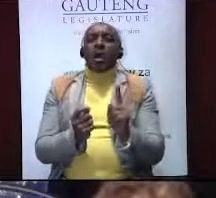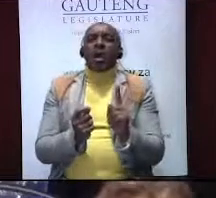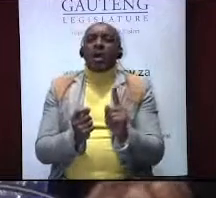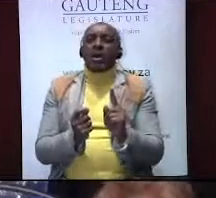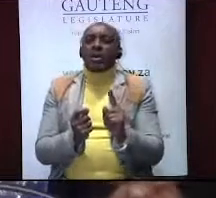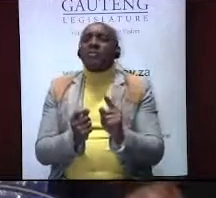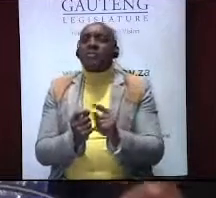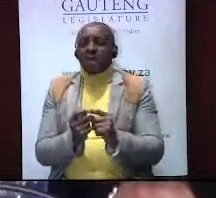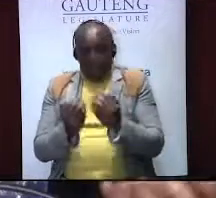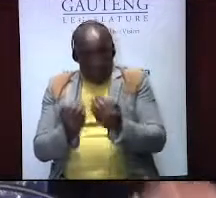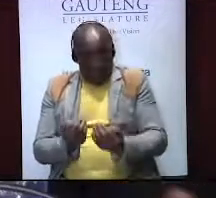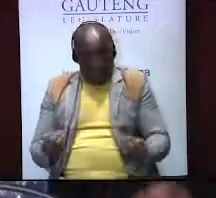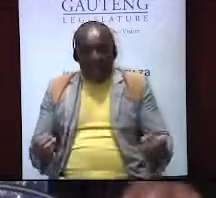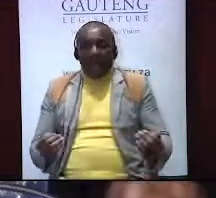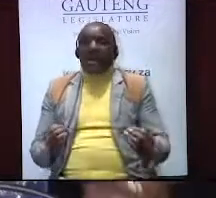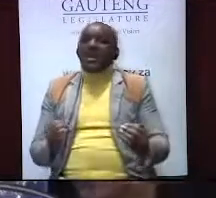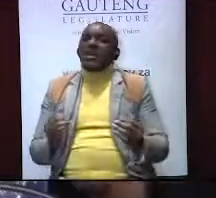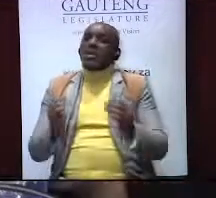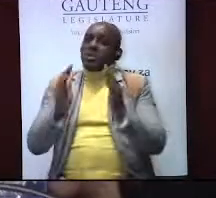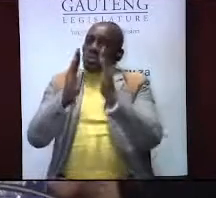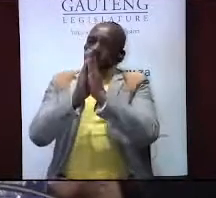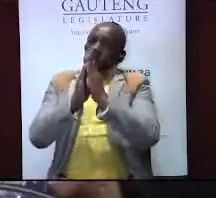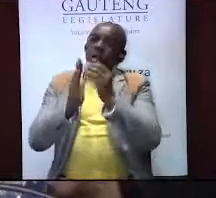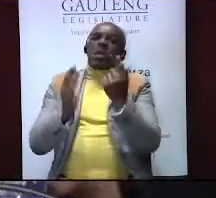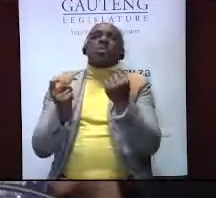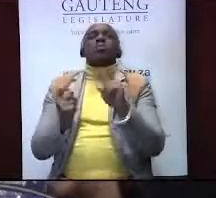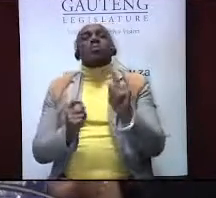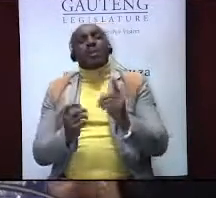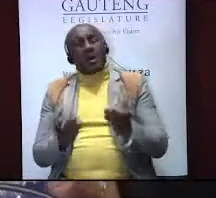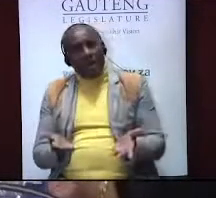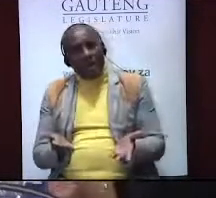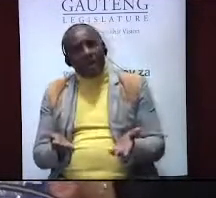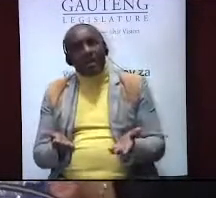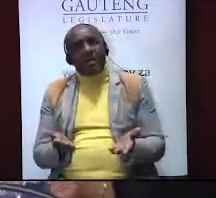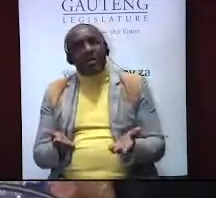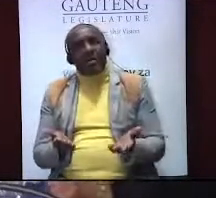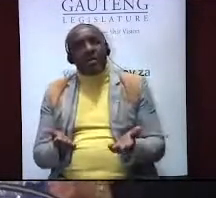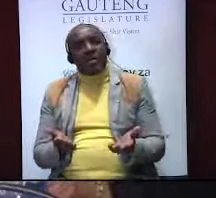What are our children's churches doing?